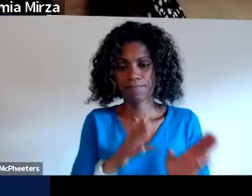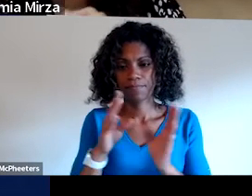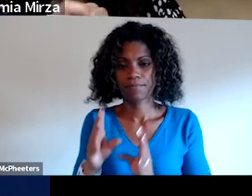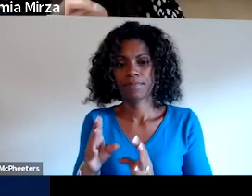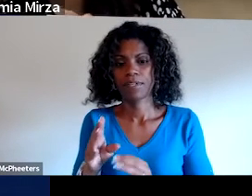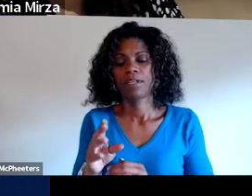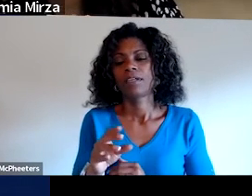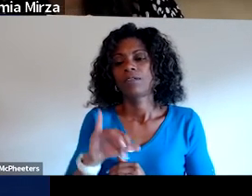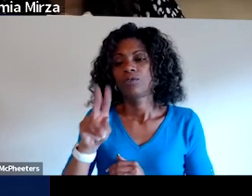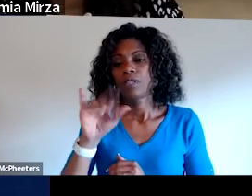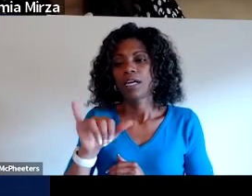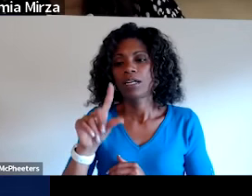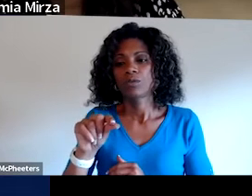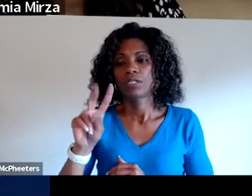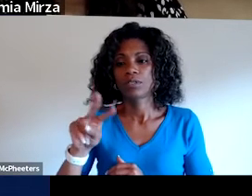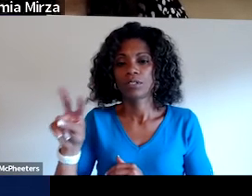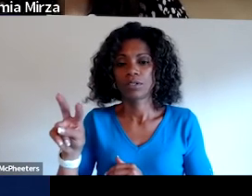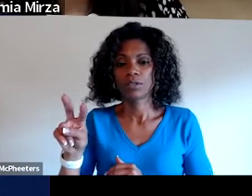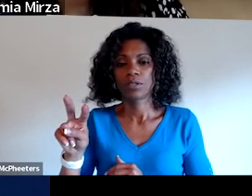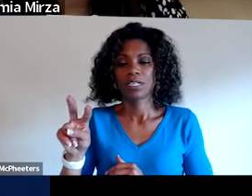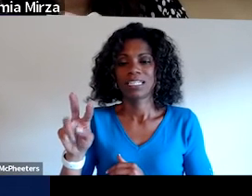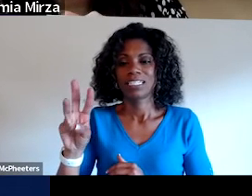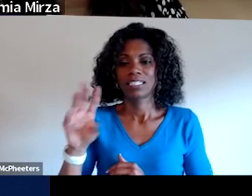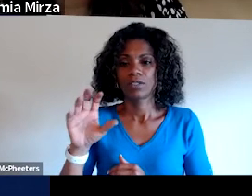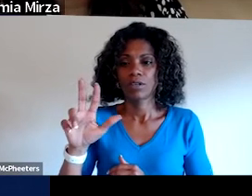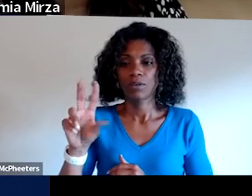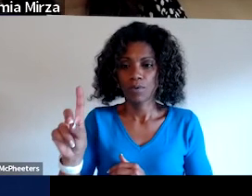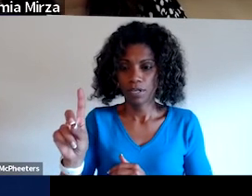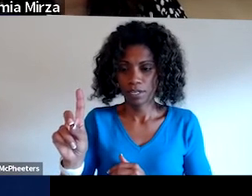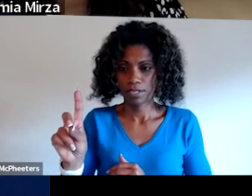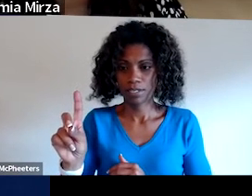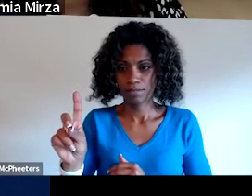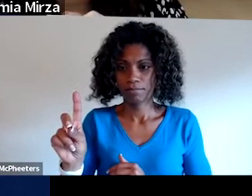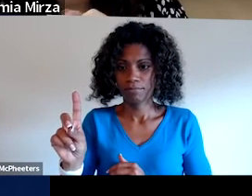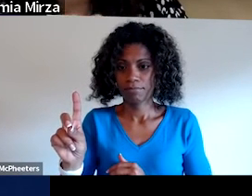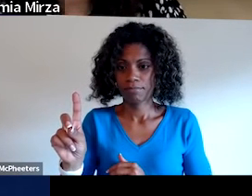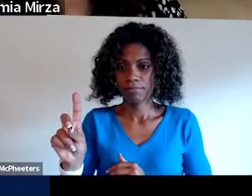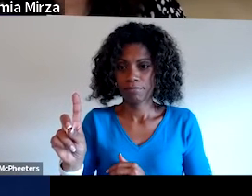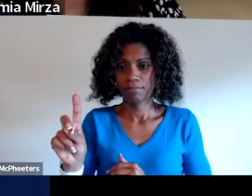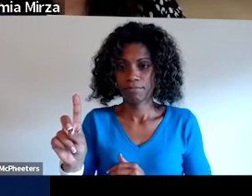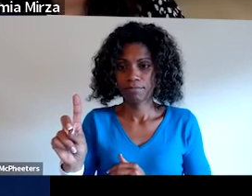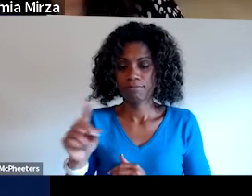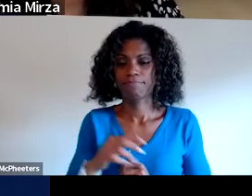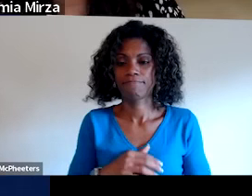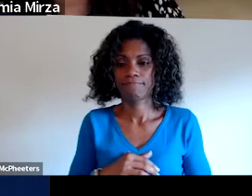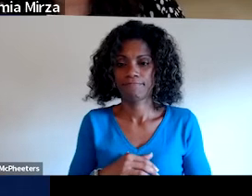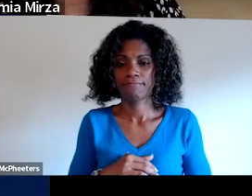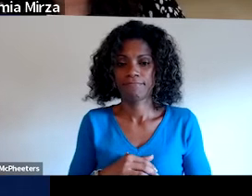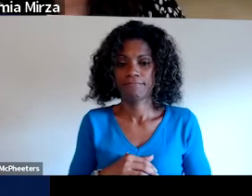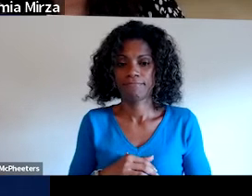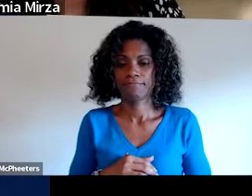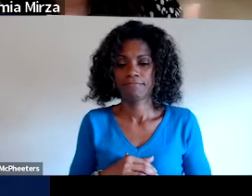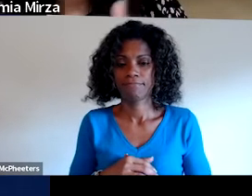were 631 people killed. So we're pretty much on par with doing the same numbers as 2020, if